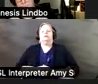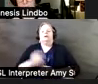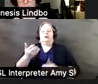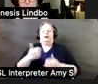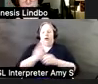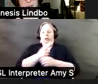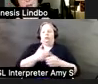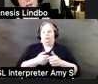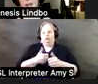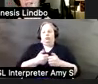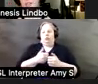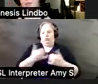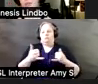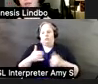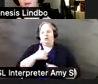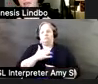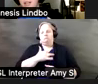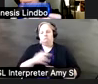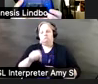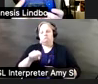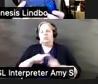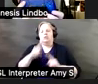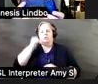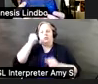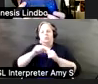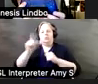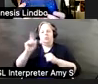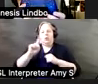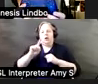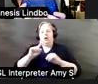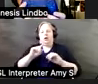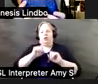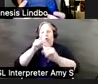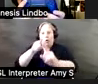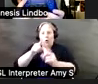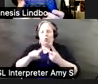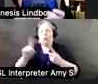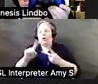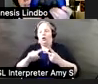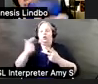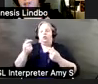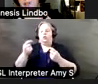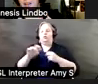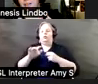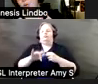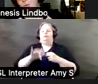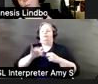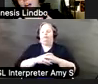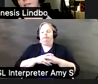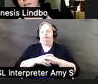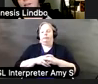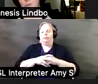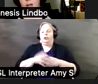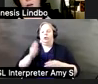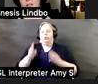controller, and to be reminded of where you need to be or where you need to go, you just press this button and a little